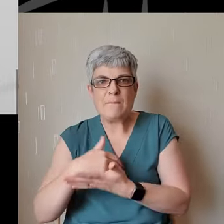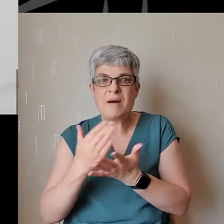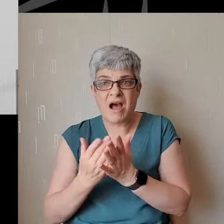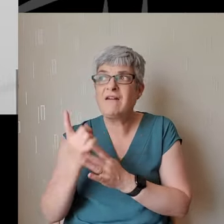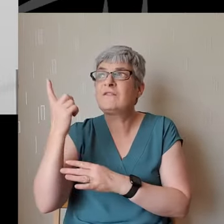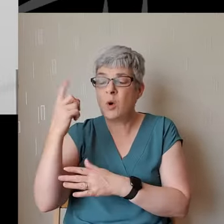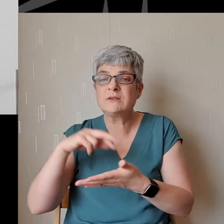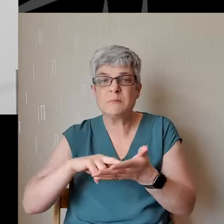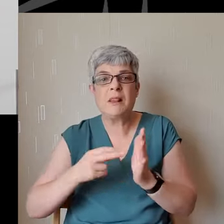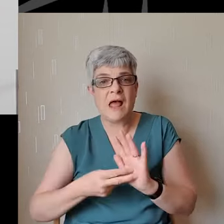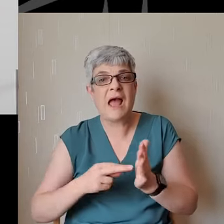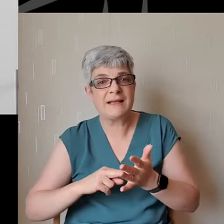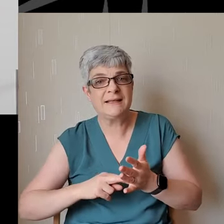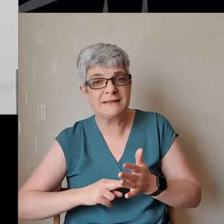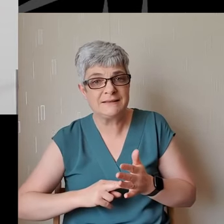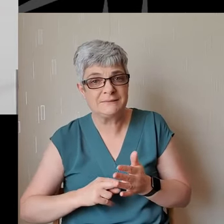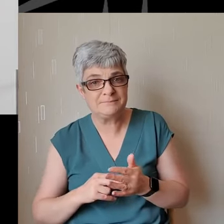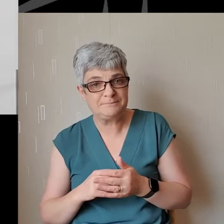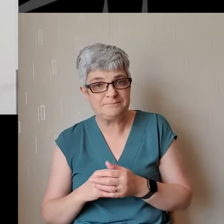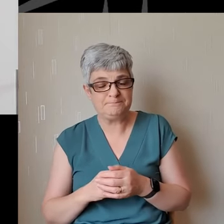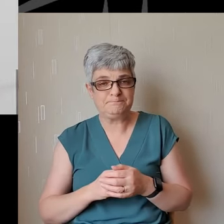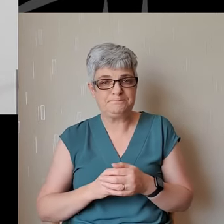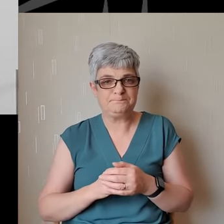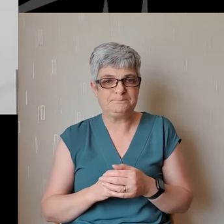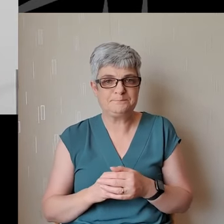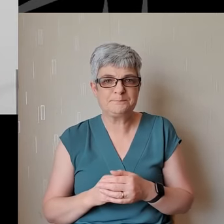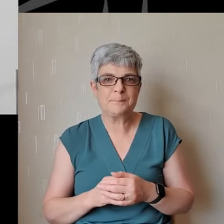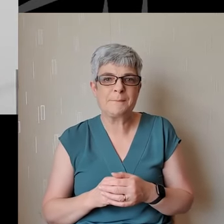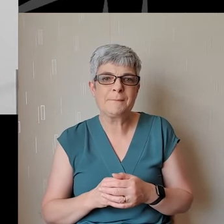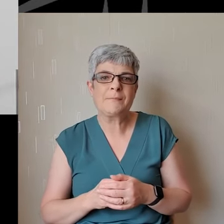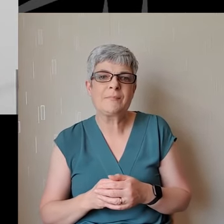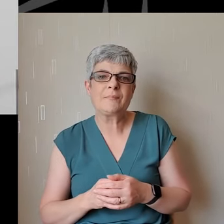and a part of who God is and what God is about.